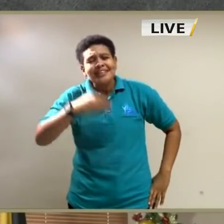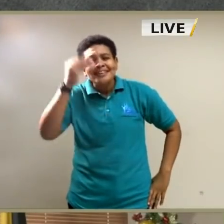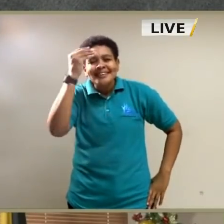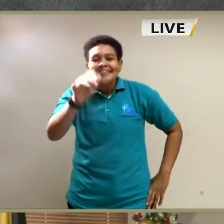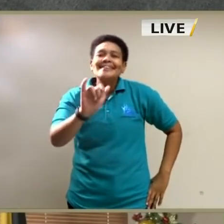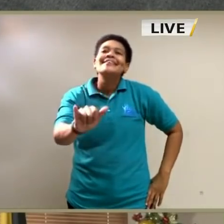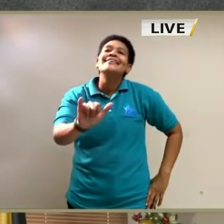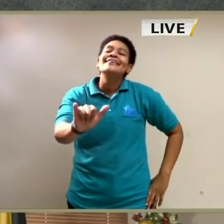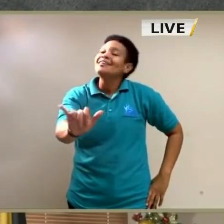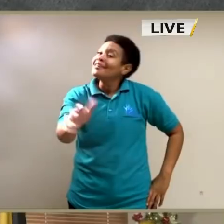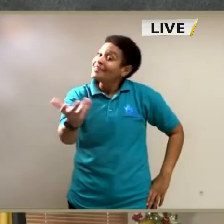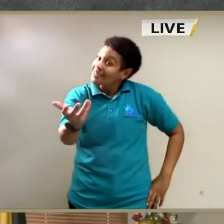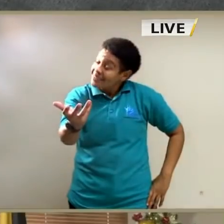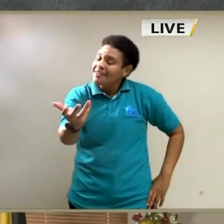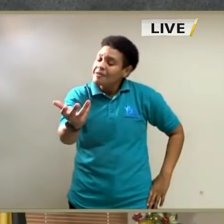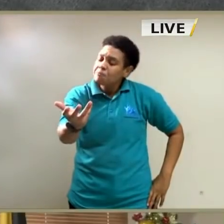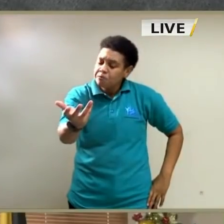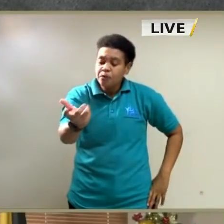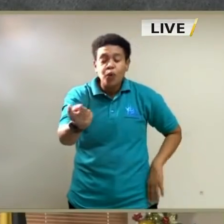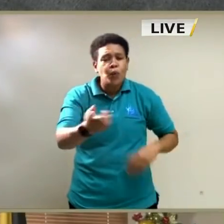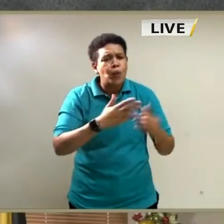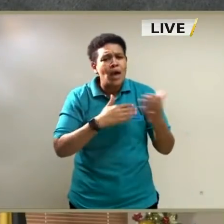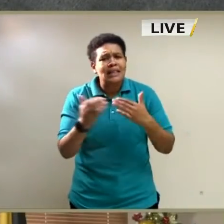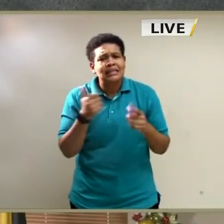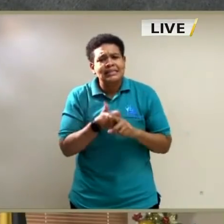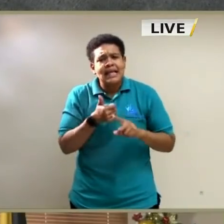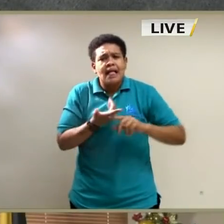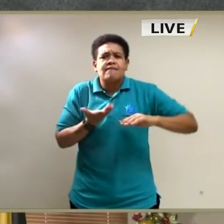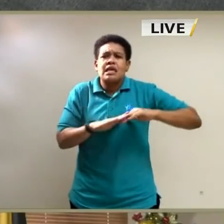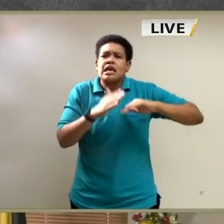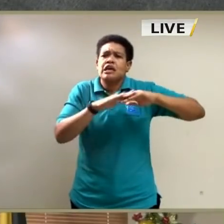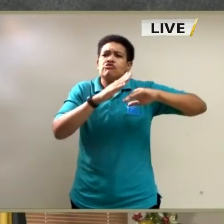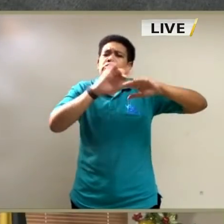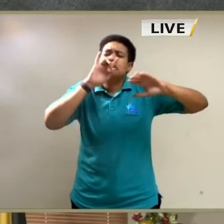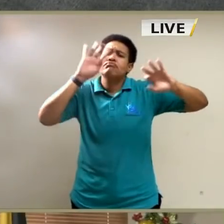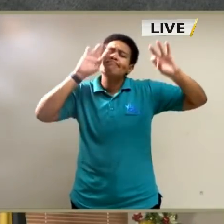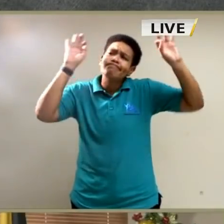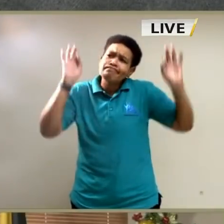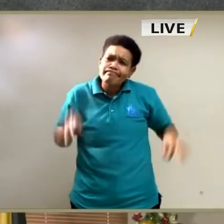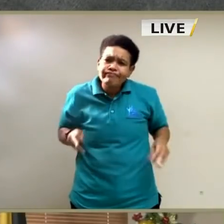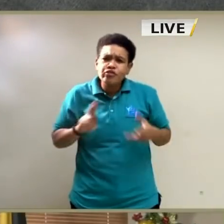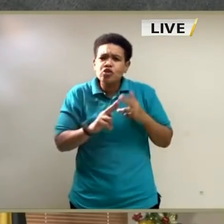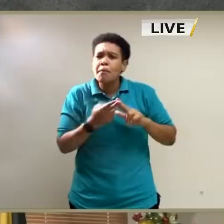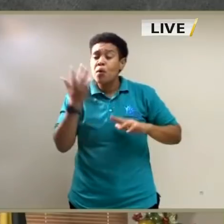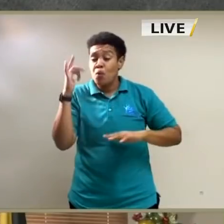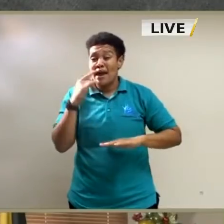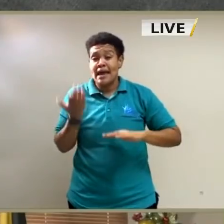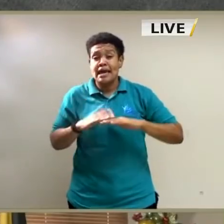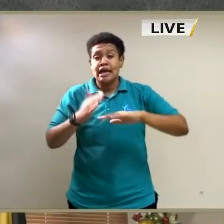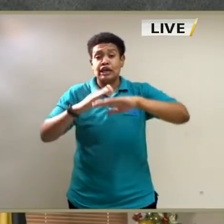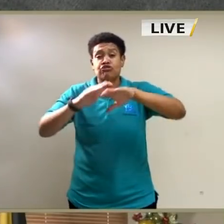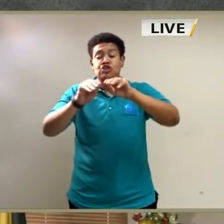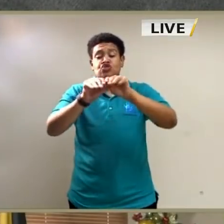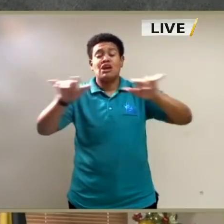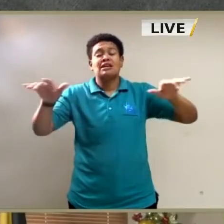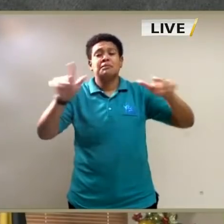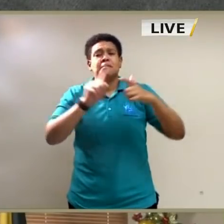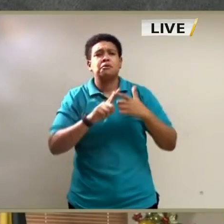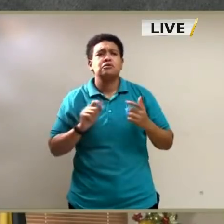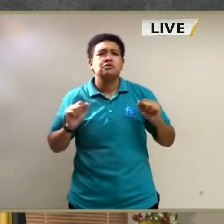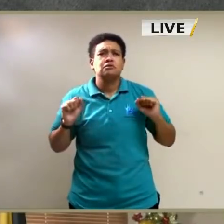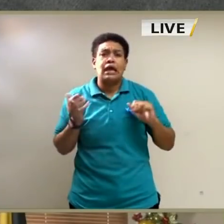that whether it's the increased absolute numbers because of the increased transmissibility and hence